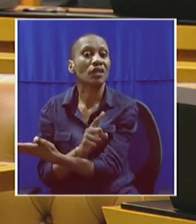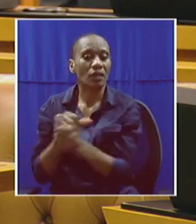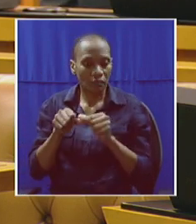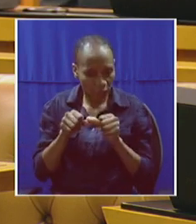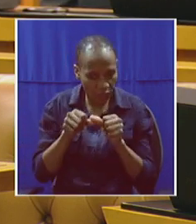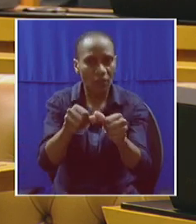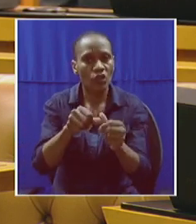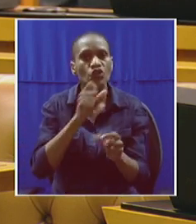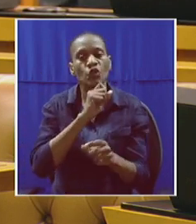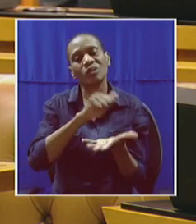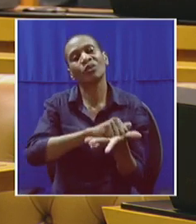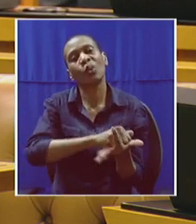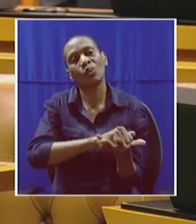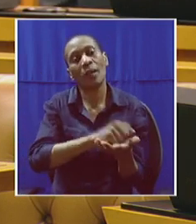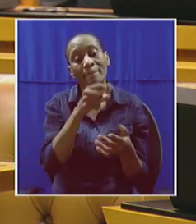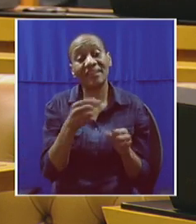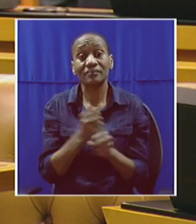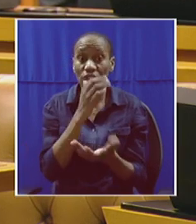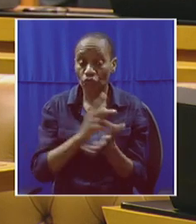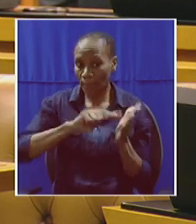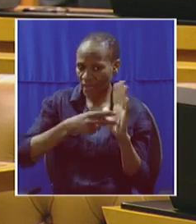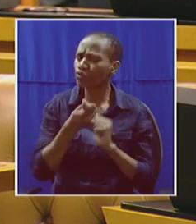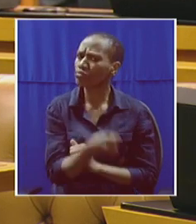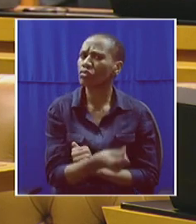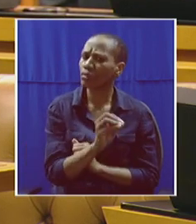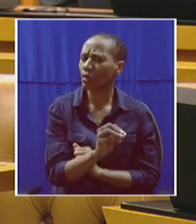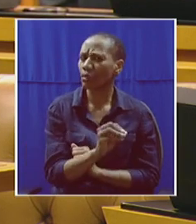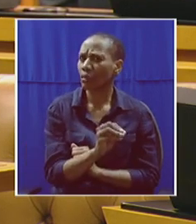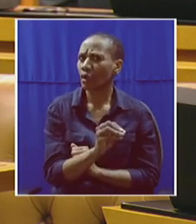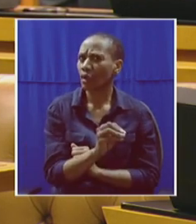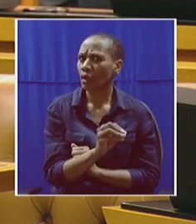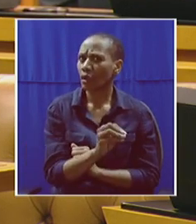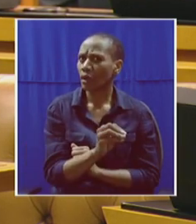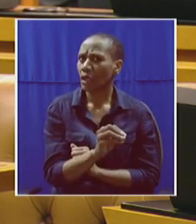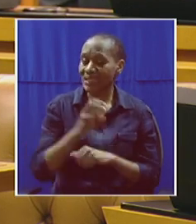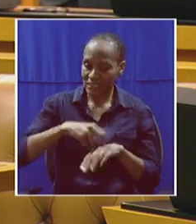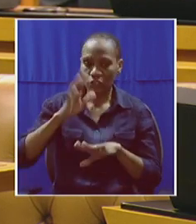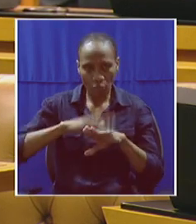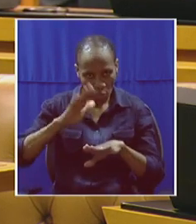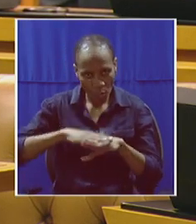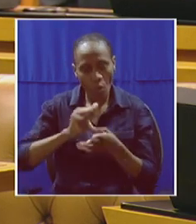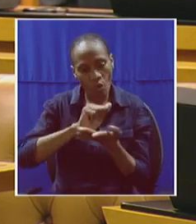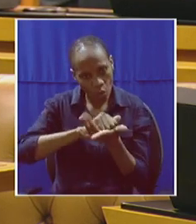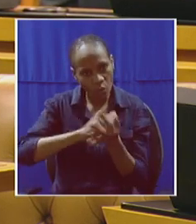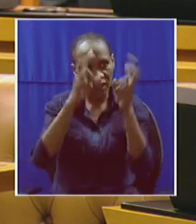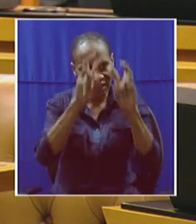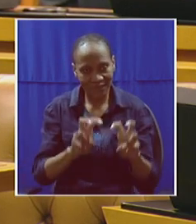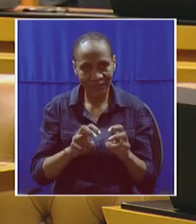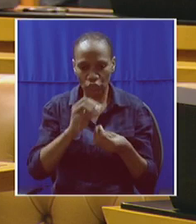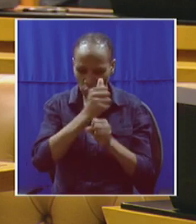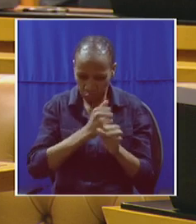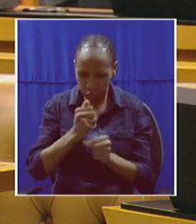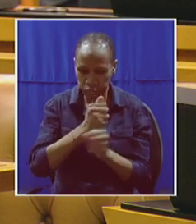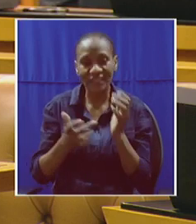coal but we put a provision if it shift to more cleaner Coal Energy